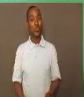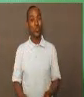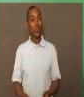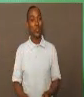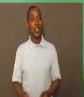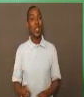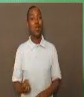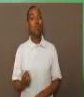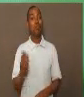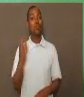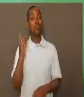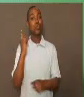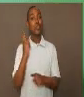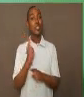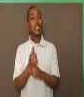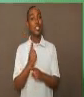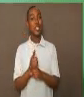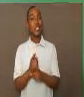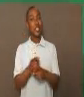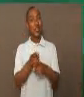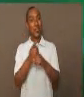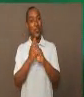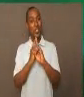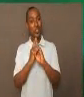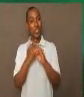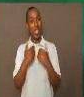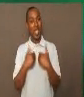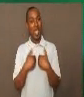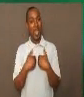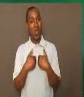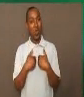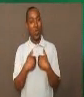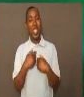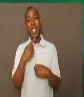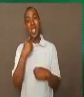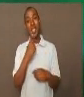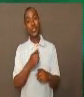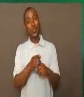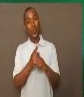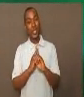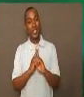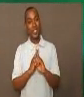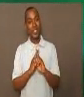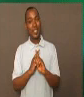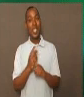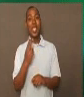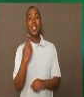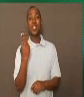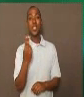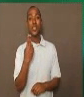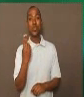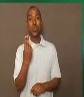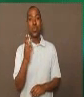many correct answers you could have thought of. You may have said that some advantages